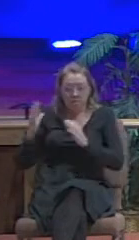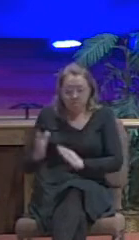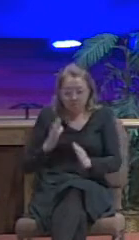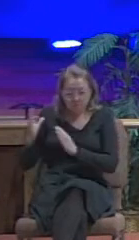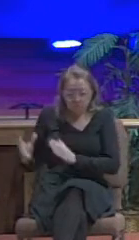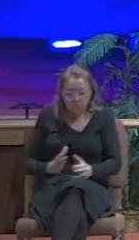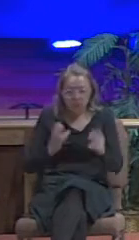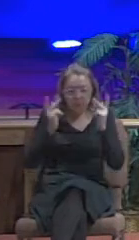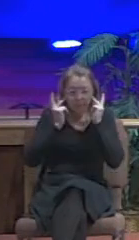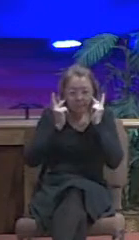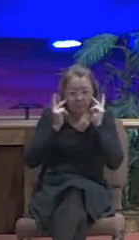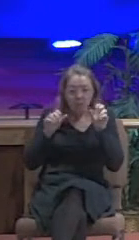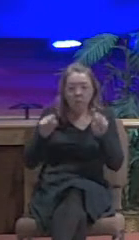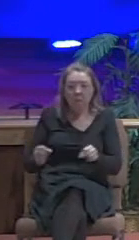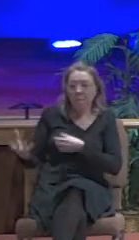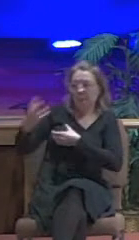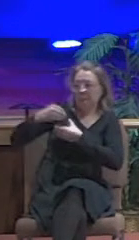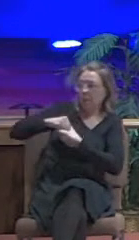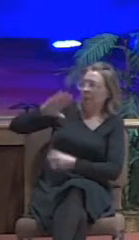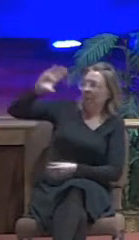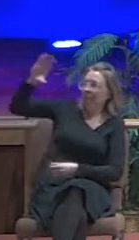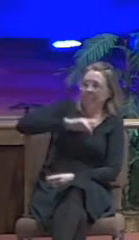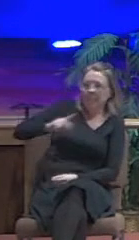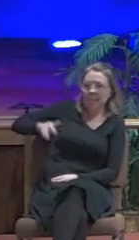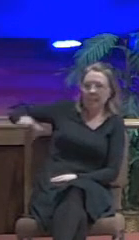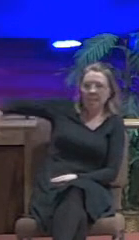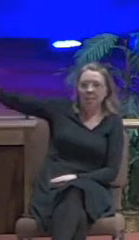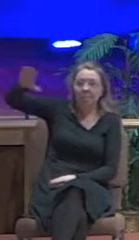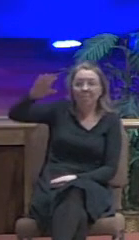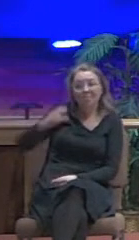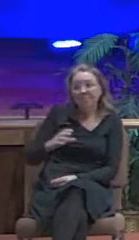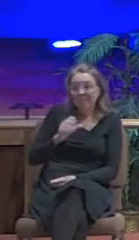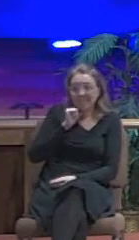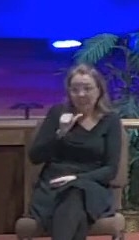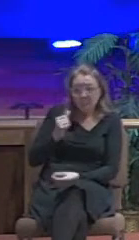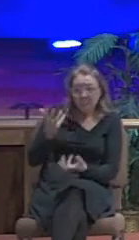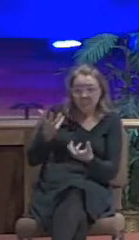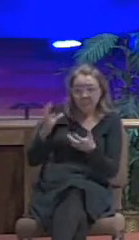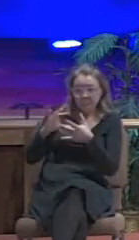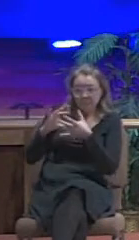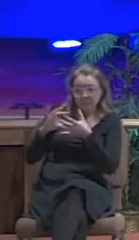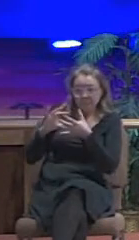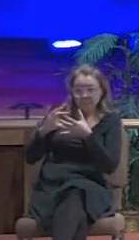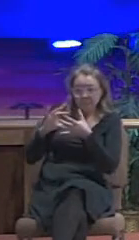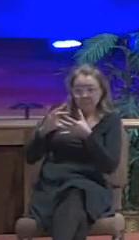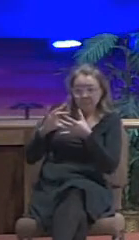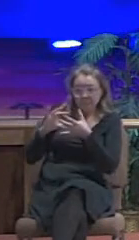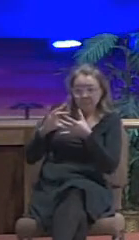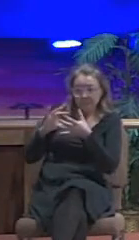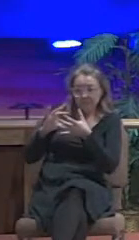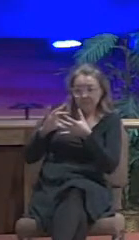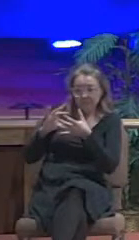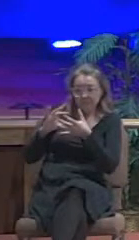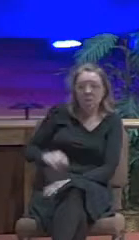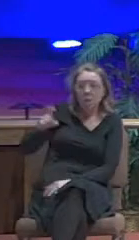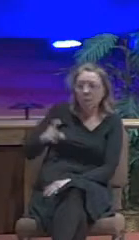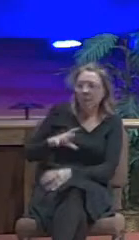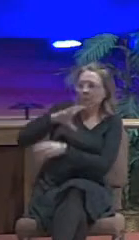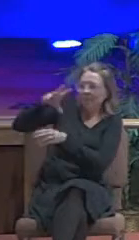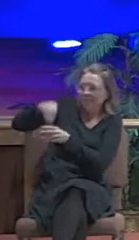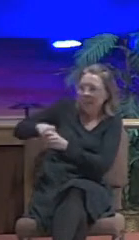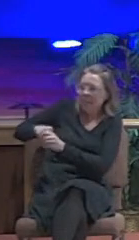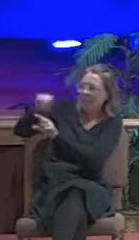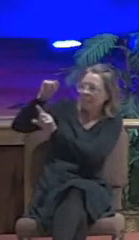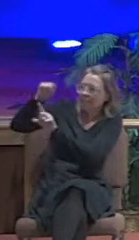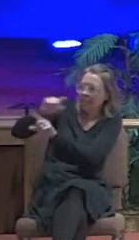God's kingdom. And that's just not scriptural. God wants us to invest in kingdom. And how many know sometimes the stuff in our